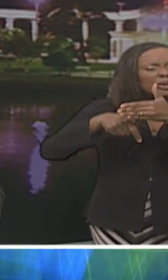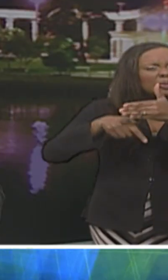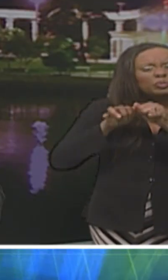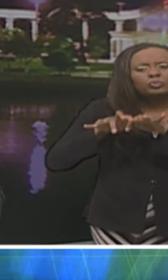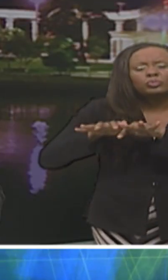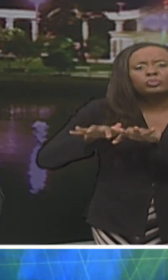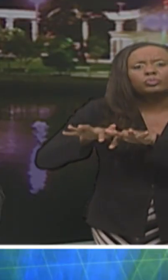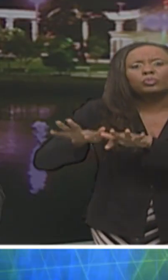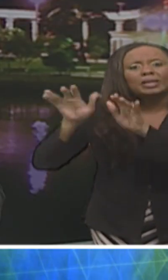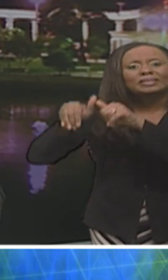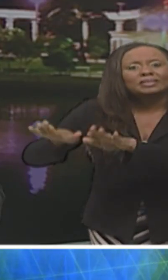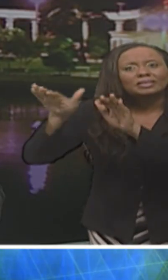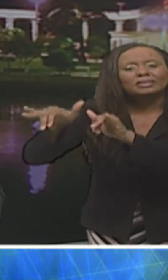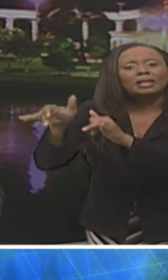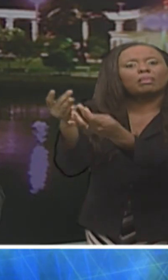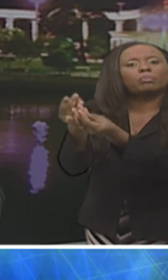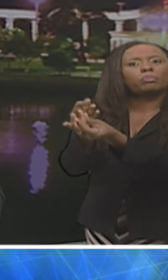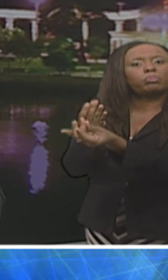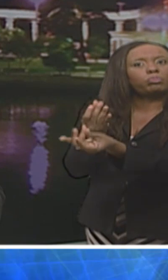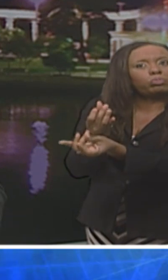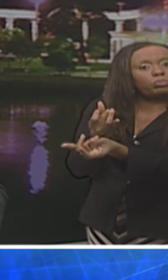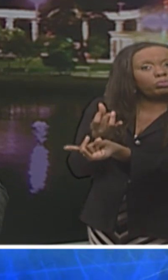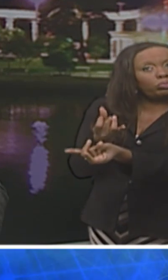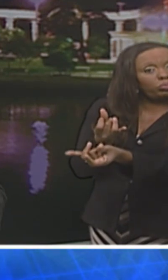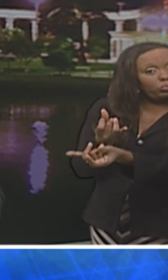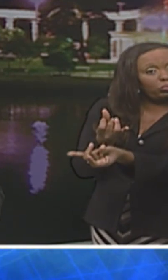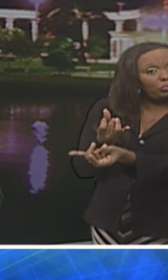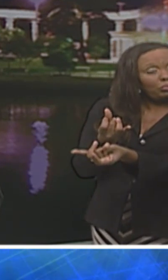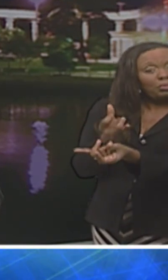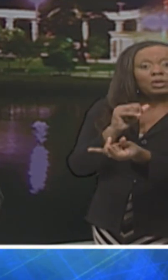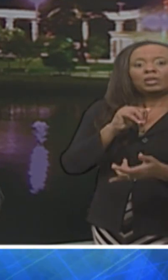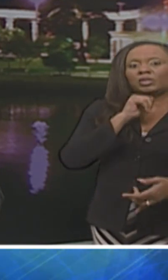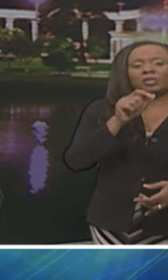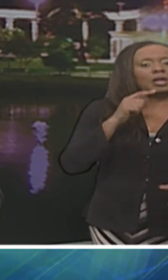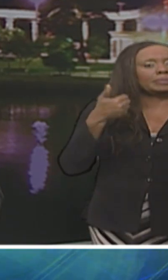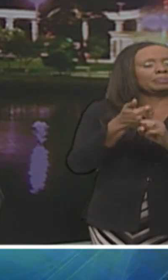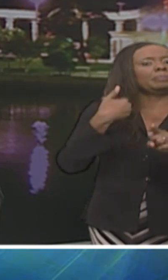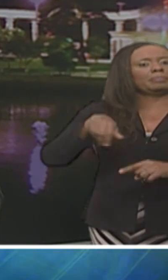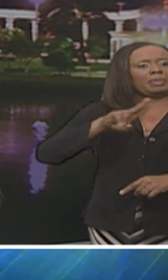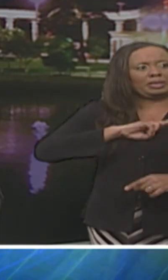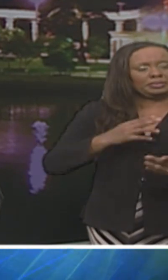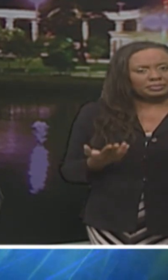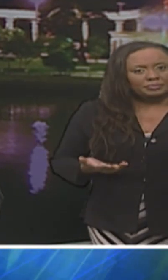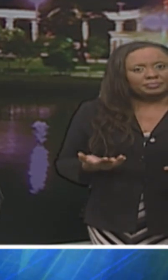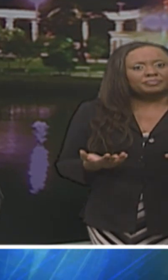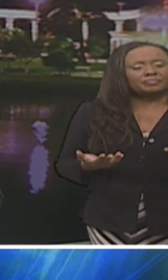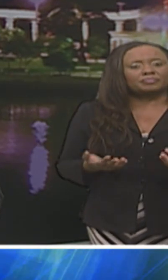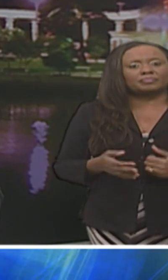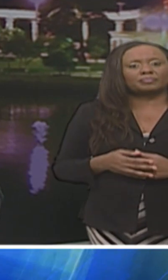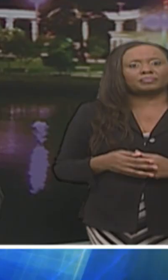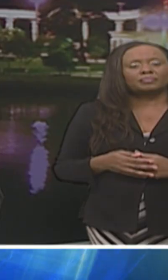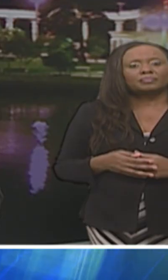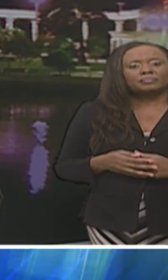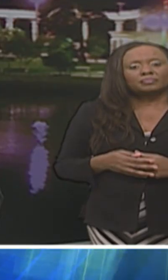is so significant that we expect really not to see any significant environmental impact, if at all any. Certainly, where the